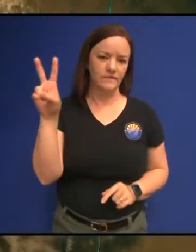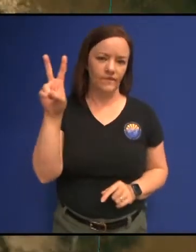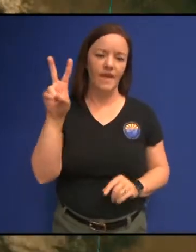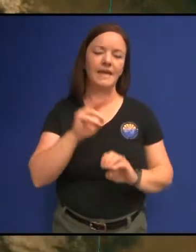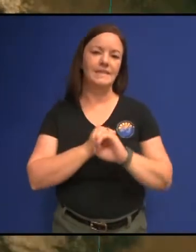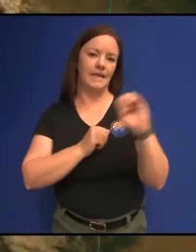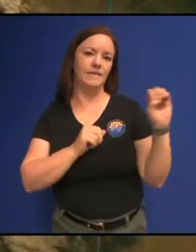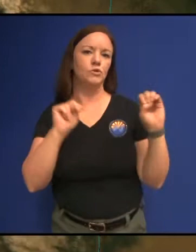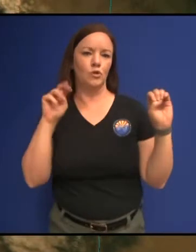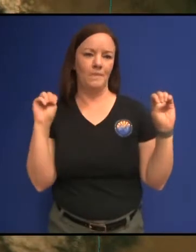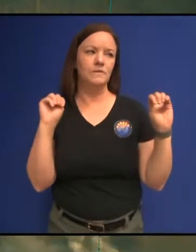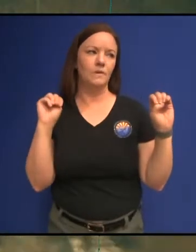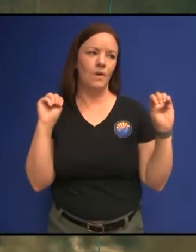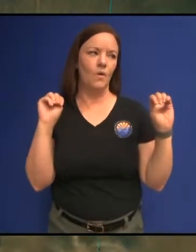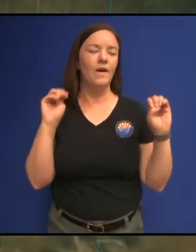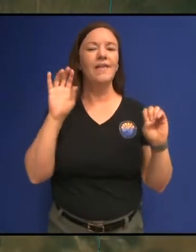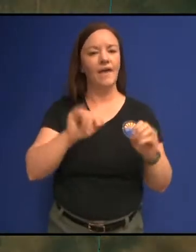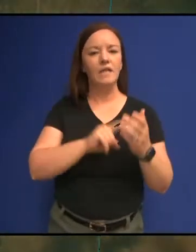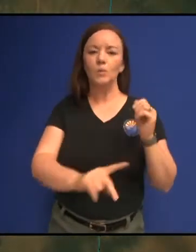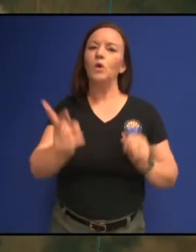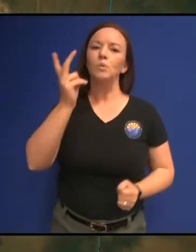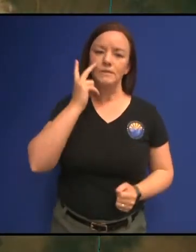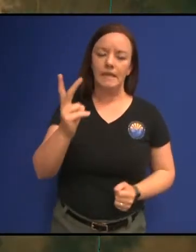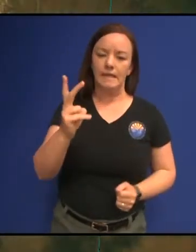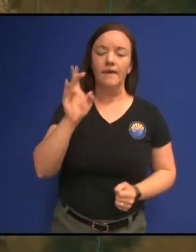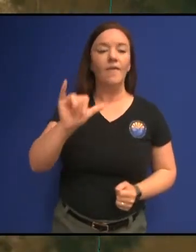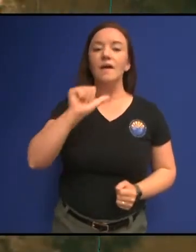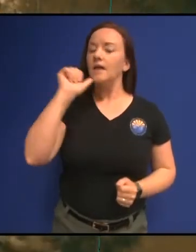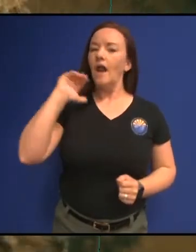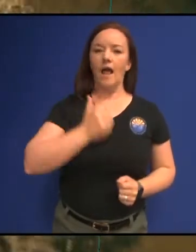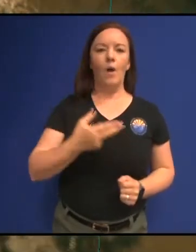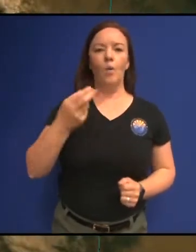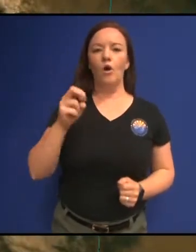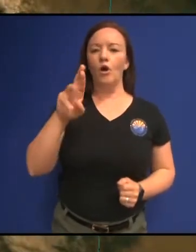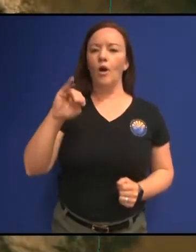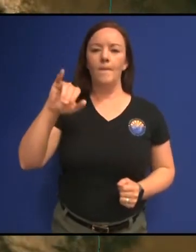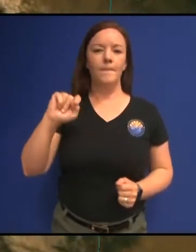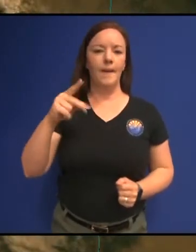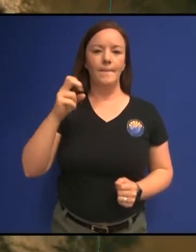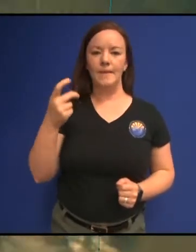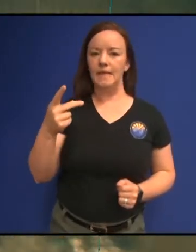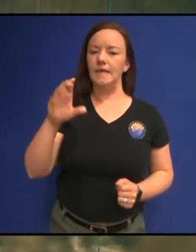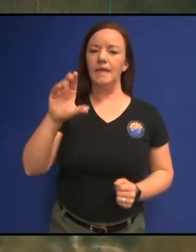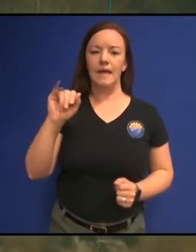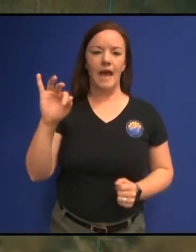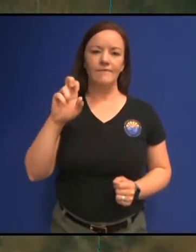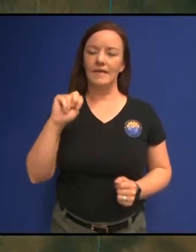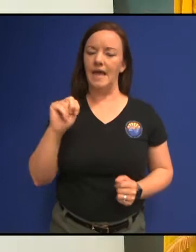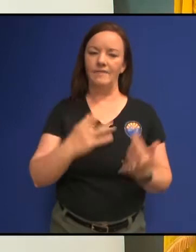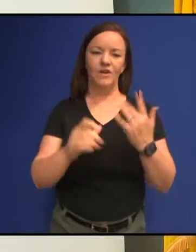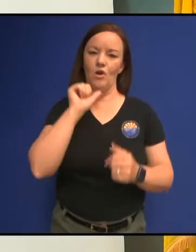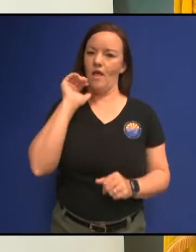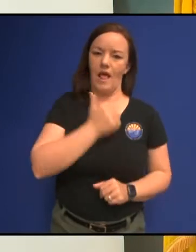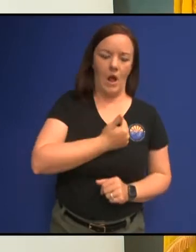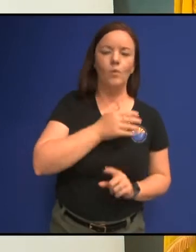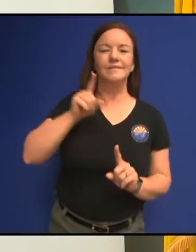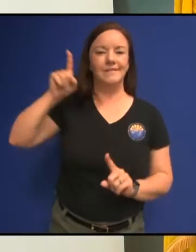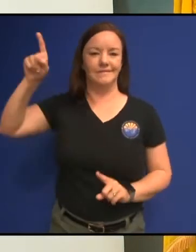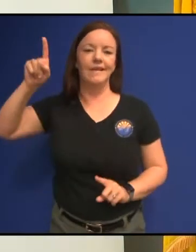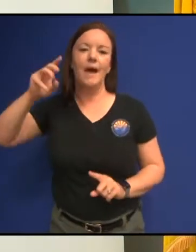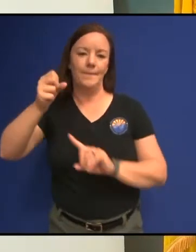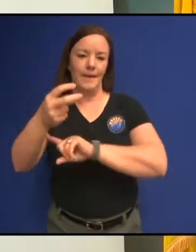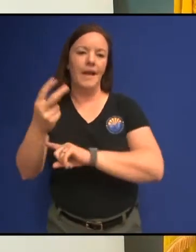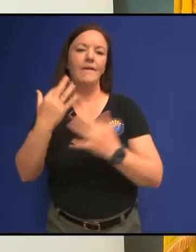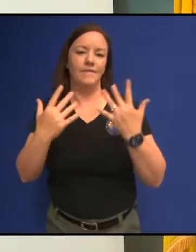And that's what you're seeing out there. That's not the Hermit's Peak Calf Canyon fire. That is that midnight fire. So expecting another